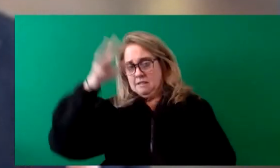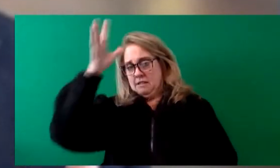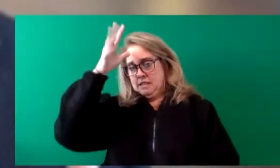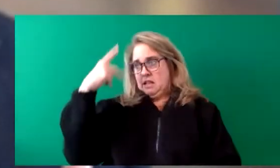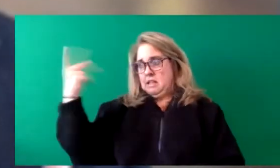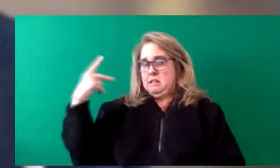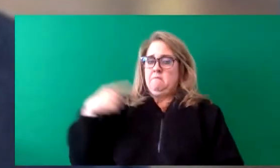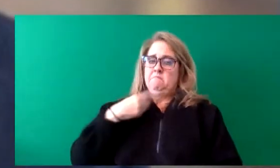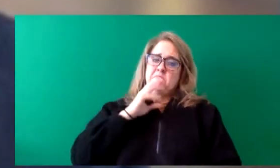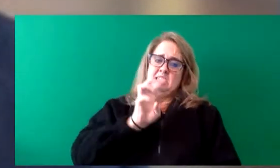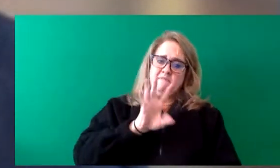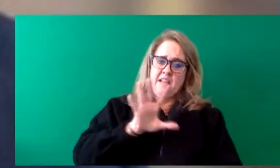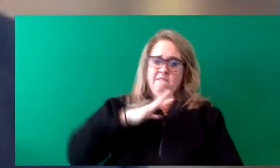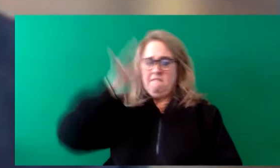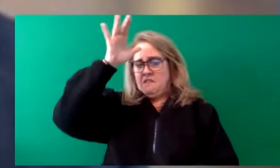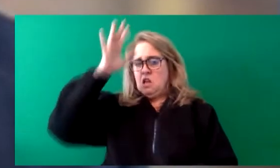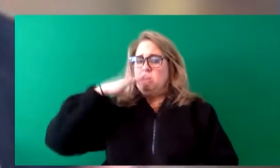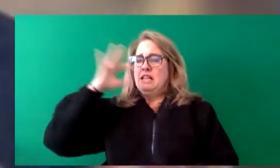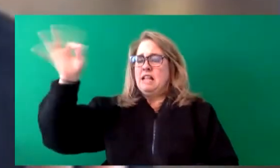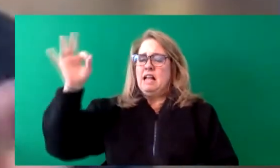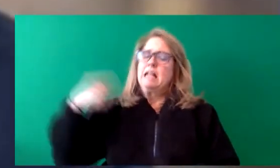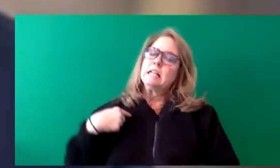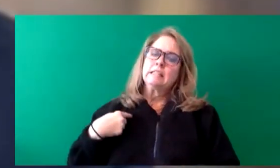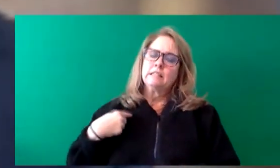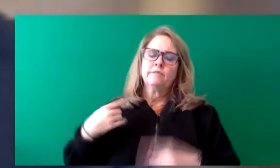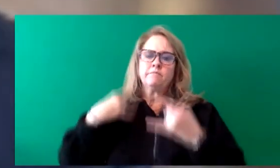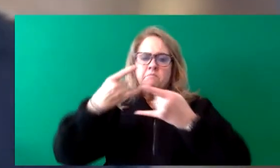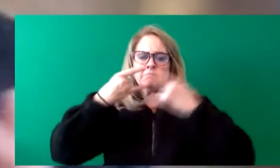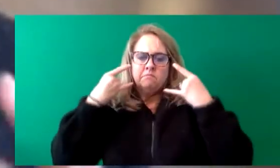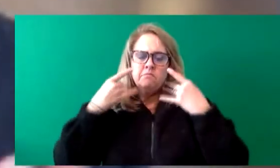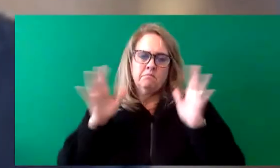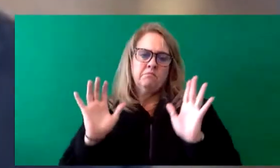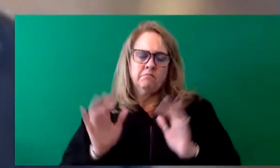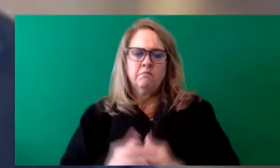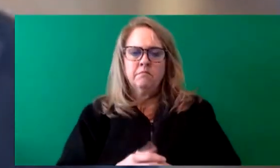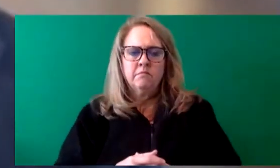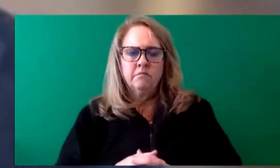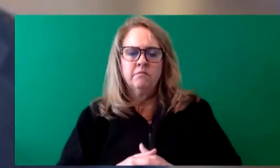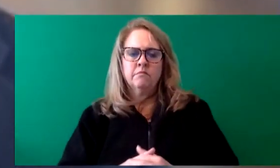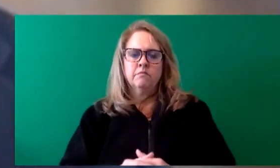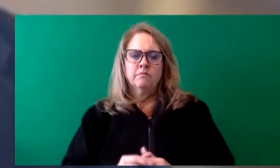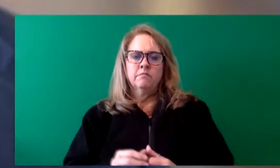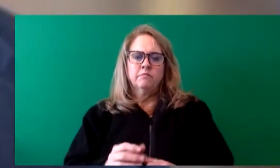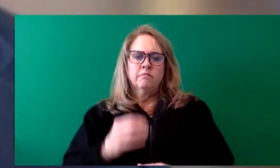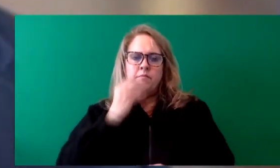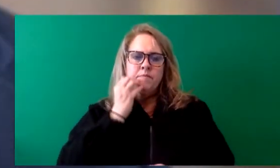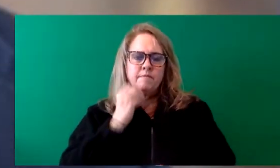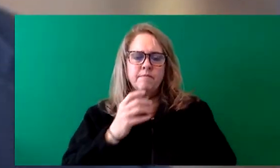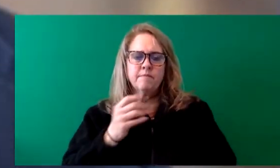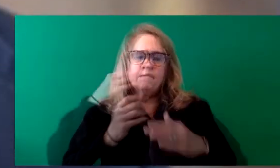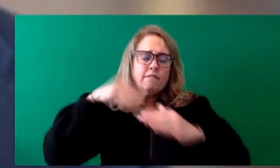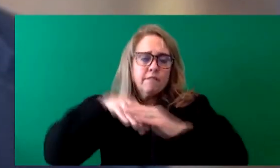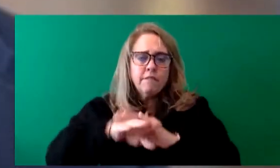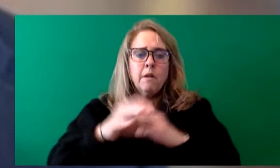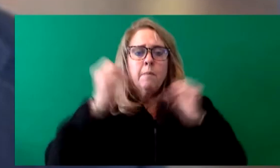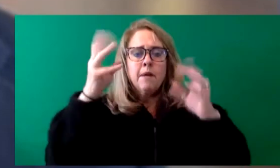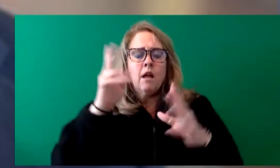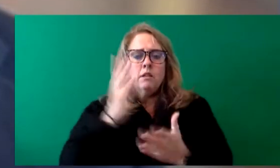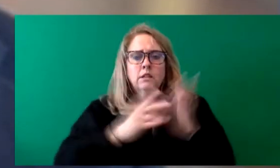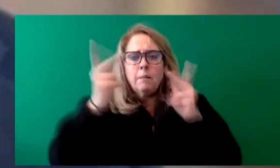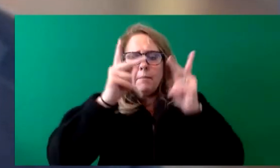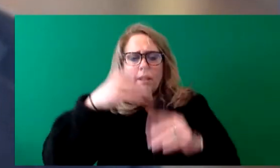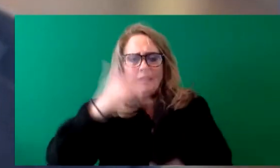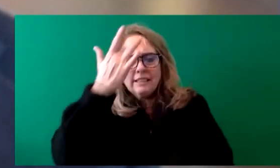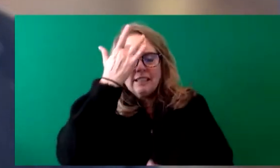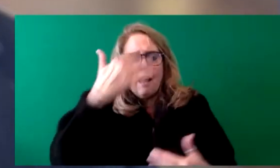conditions, you know, you're going into a large crowd, tight spaces, encouraging you to wear a mask is where we're